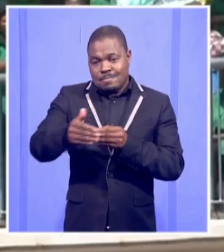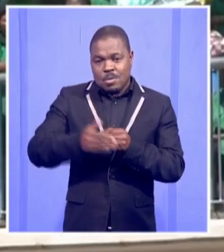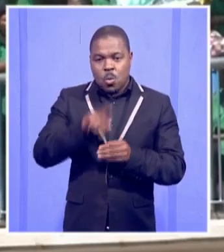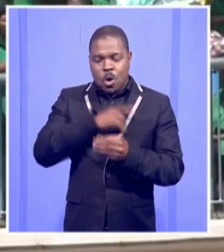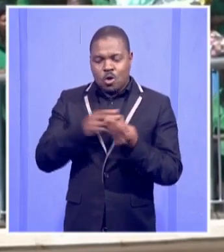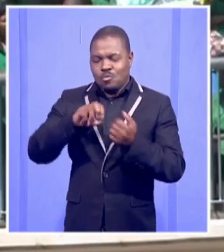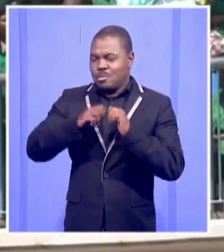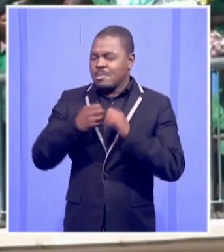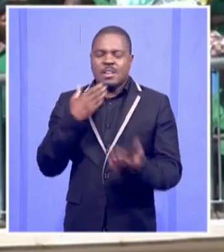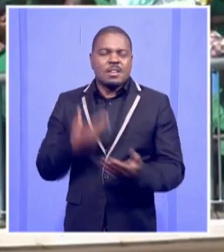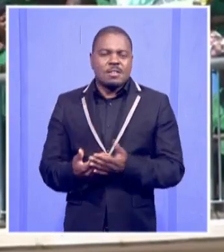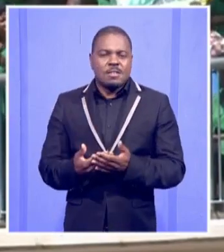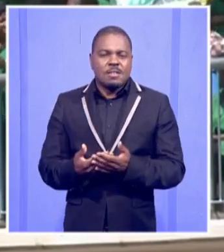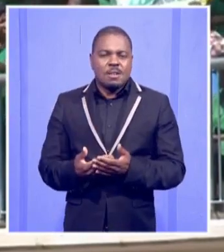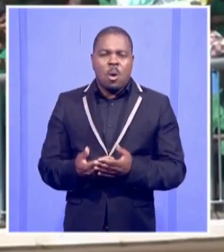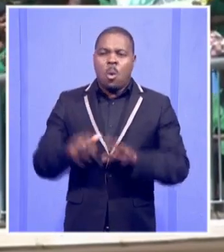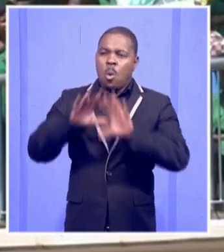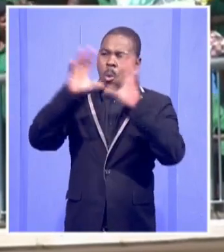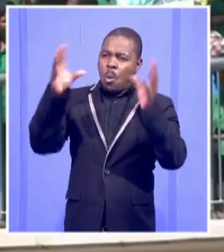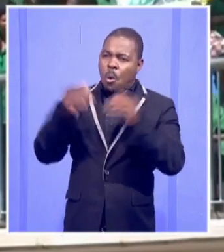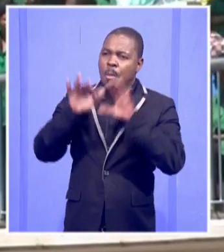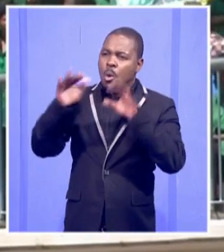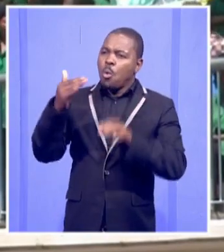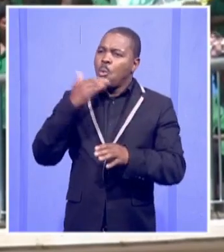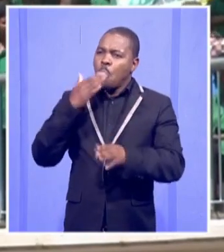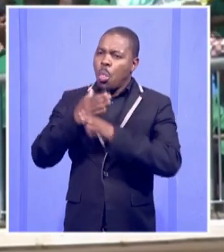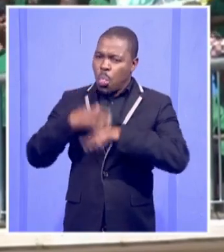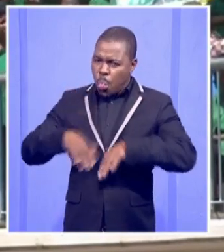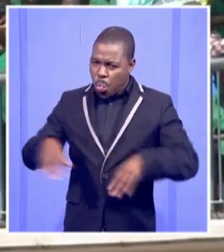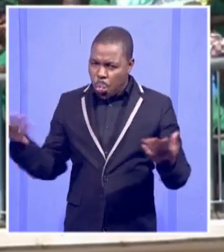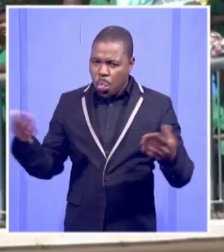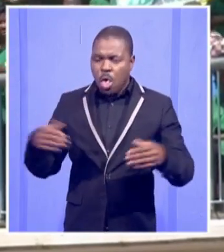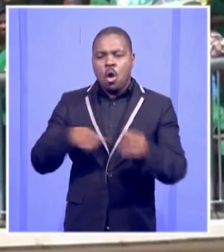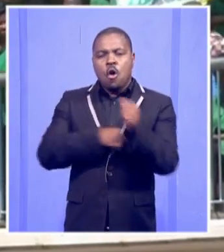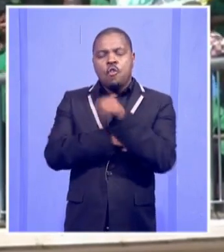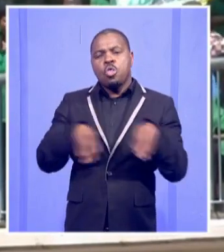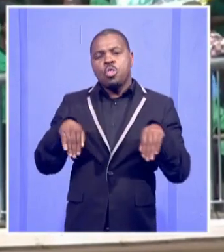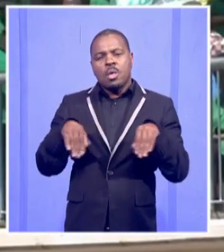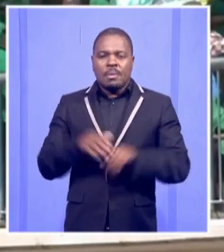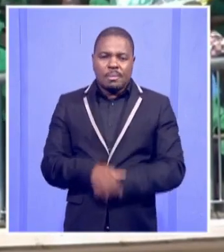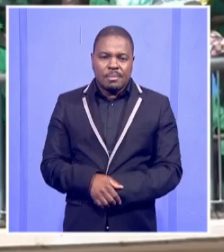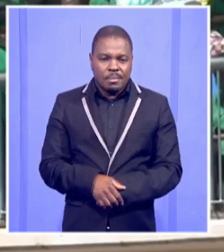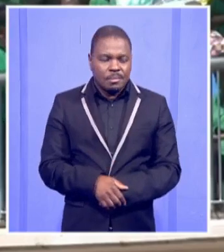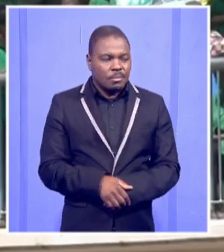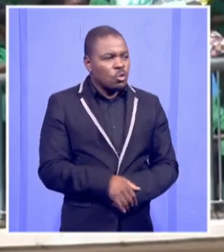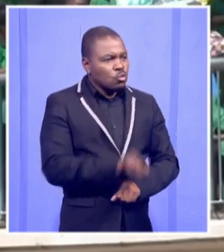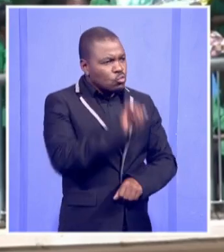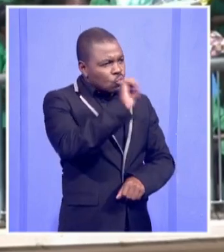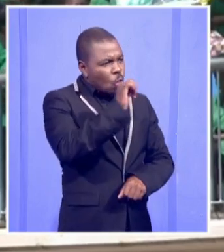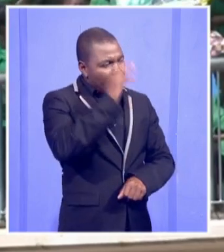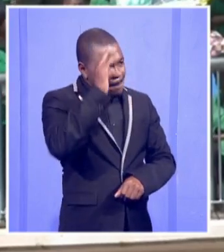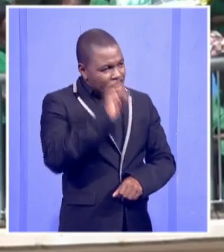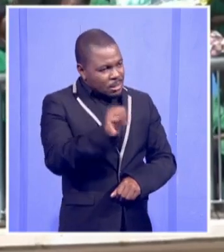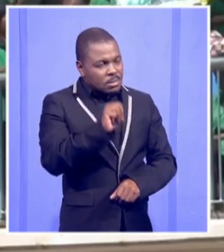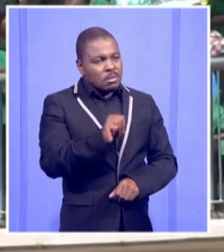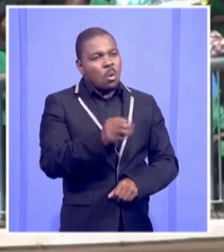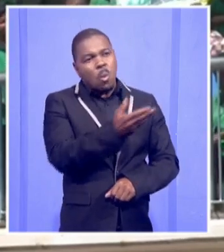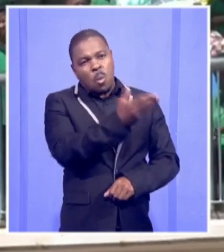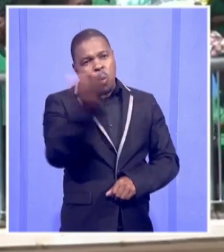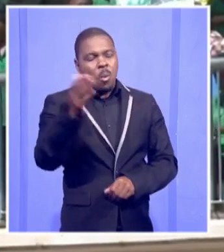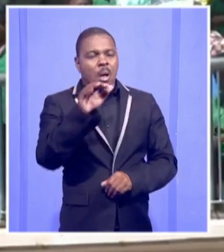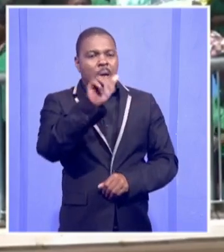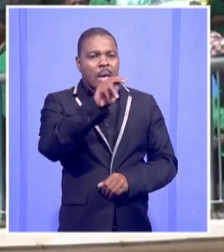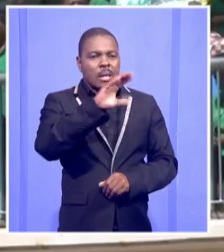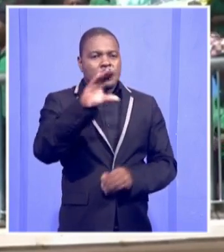going to eliminate all the people that were not working, that were in office. And what is your message to other ANC members, who are